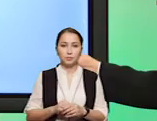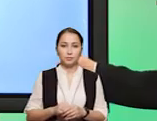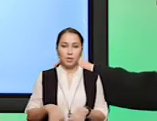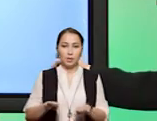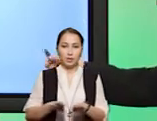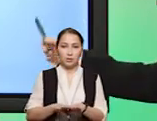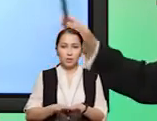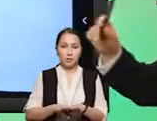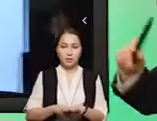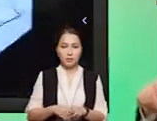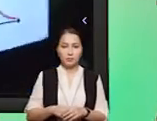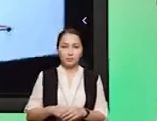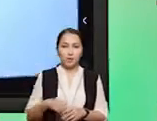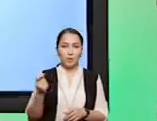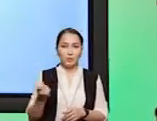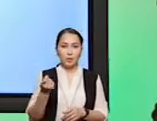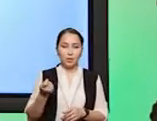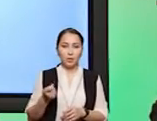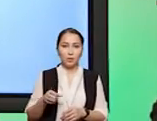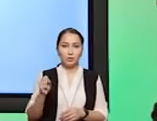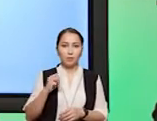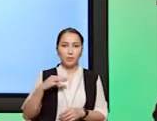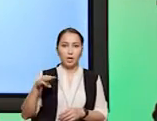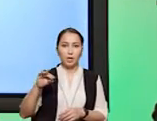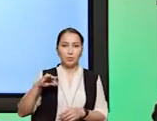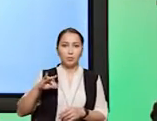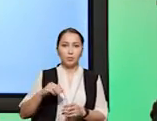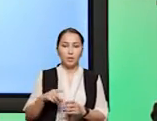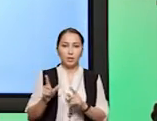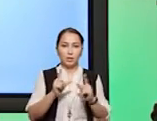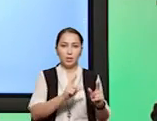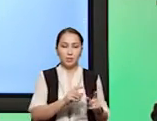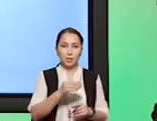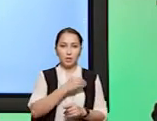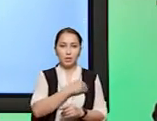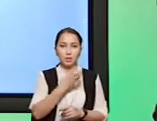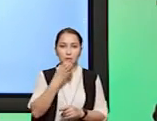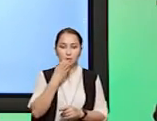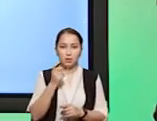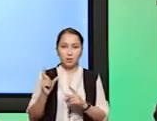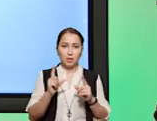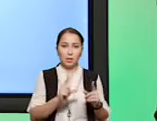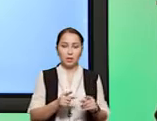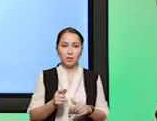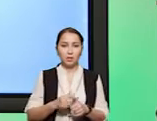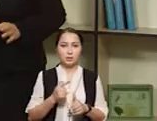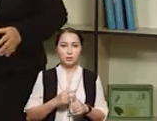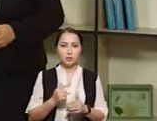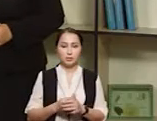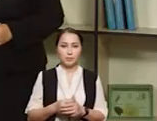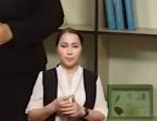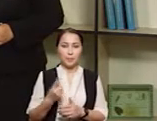Shuning uchun ham molekulalarning va atomlarning harakatlari issiqlik harakati deb ataladi.